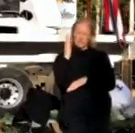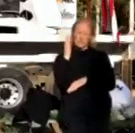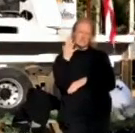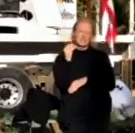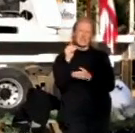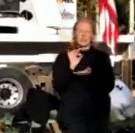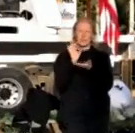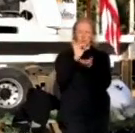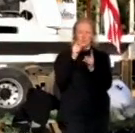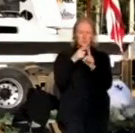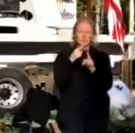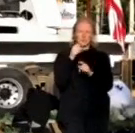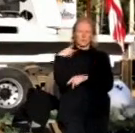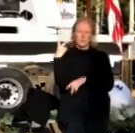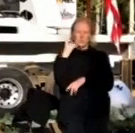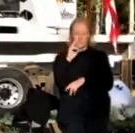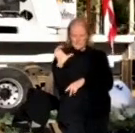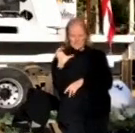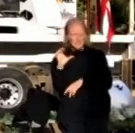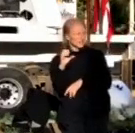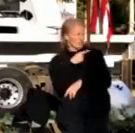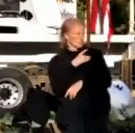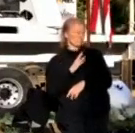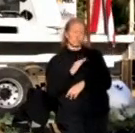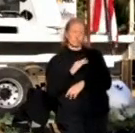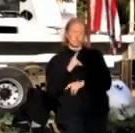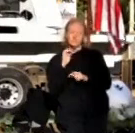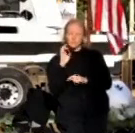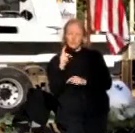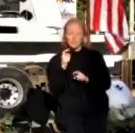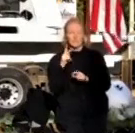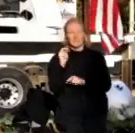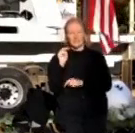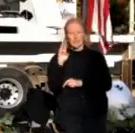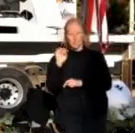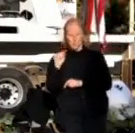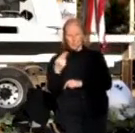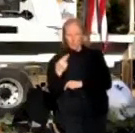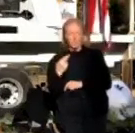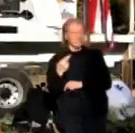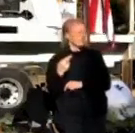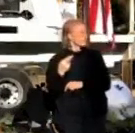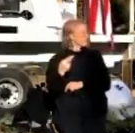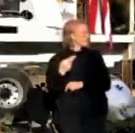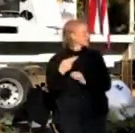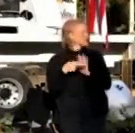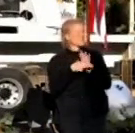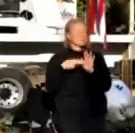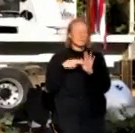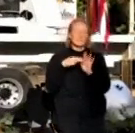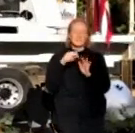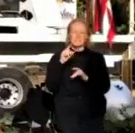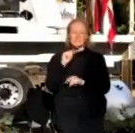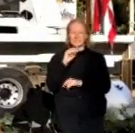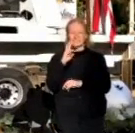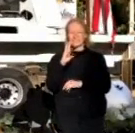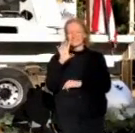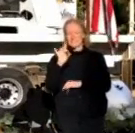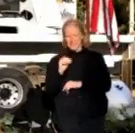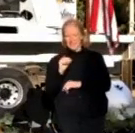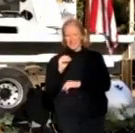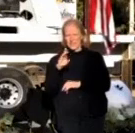D.C. They have an incredibly sweet ride over here, right? Thanks to Kenworth. This is the branded T680 cab was provided by Kenworth